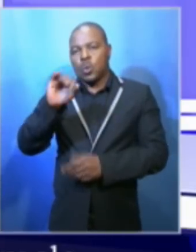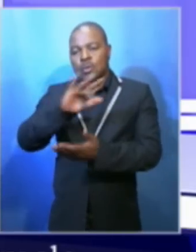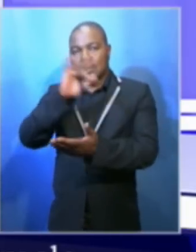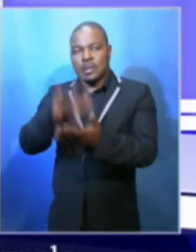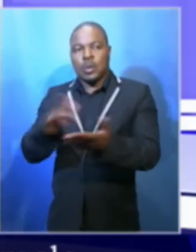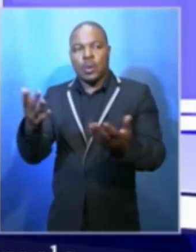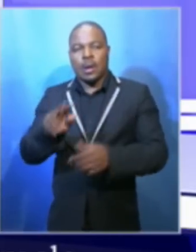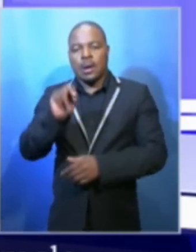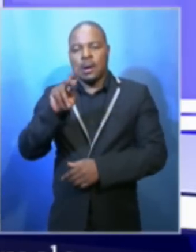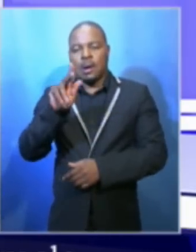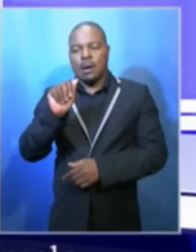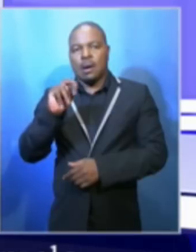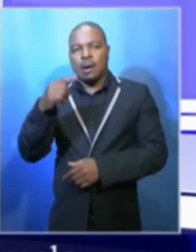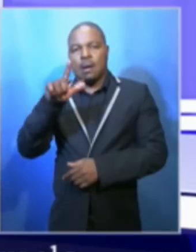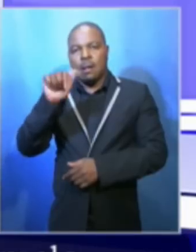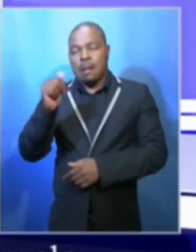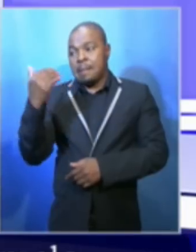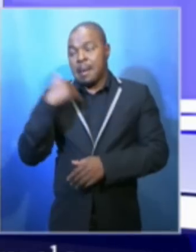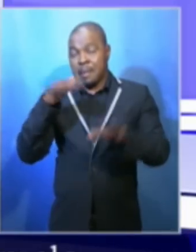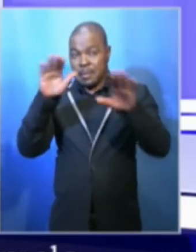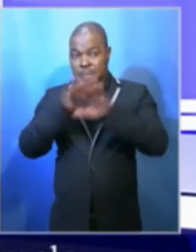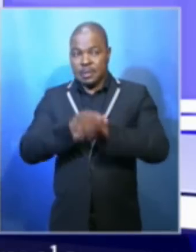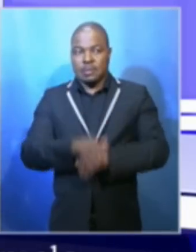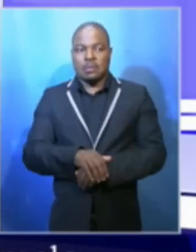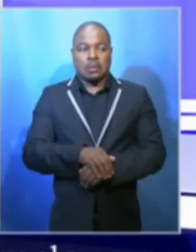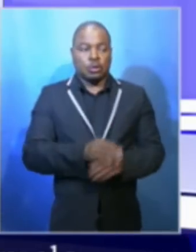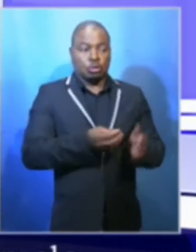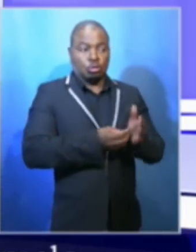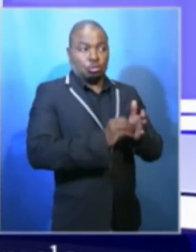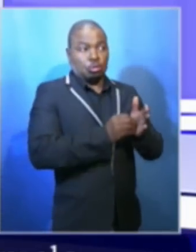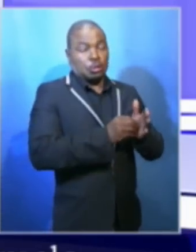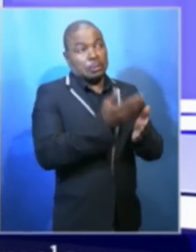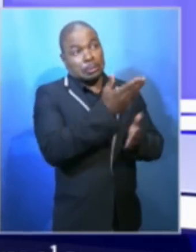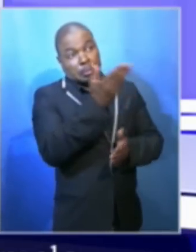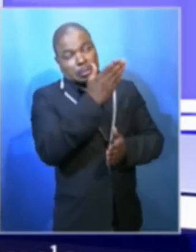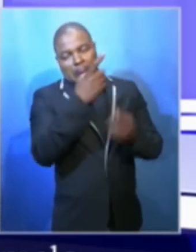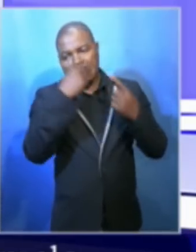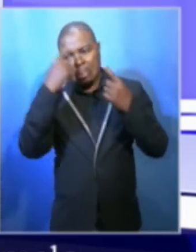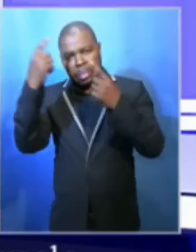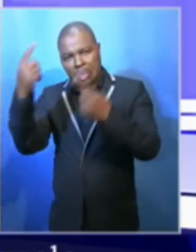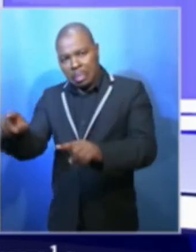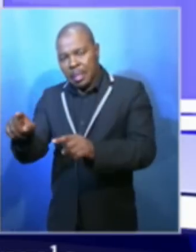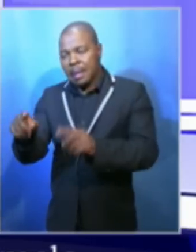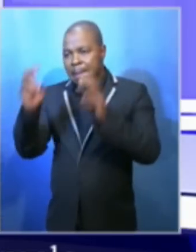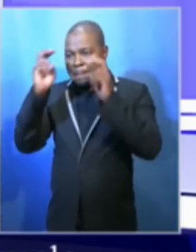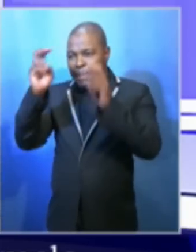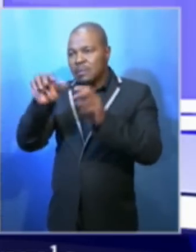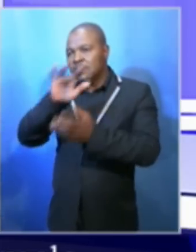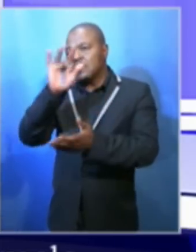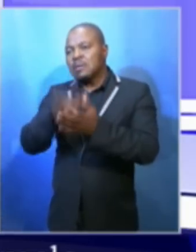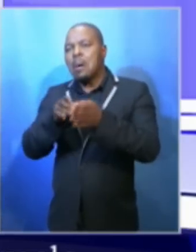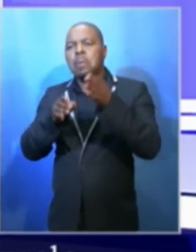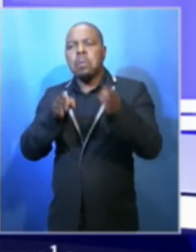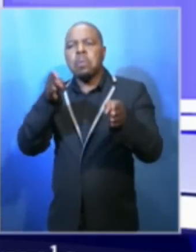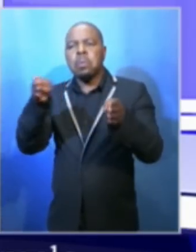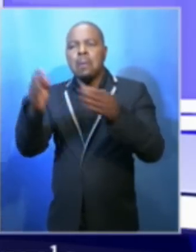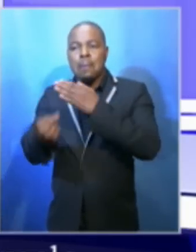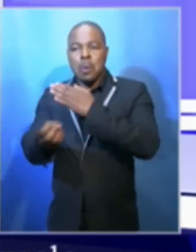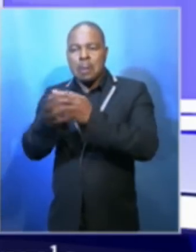maabane maitseboa. Setlhopha sa babelaelwa ba ba sa itseweng go begwa se totile didepo di le mmalwa kwa profenseng eo le go